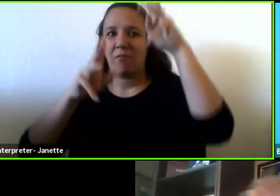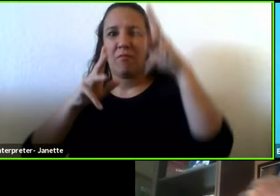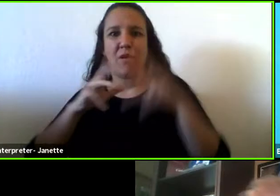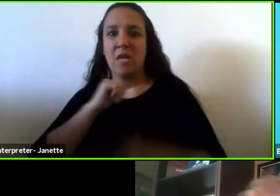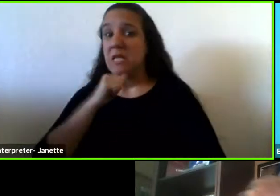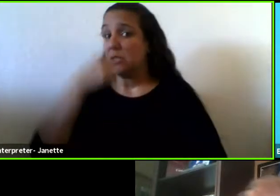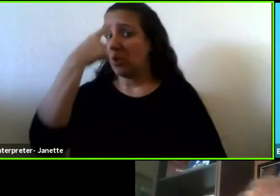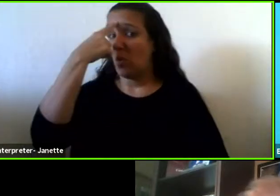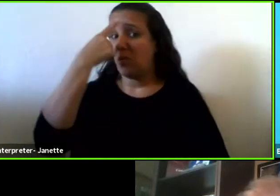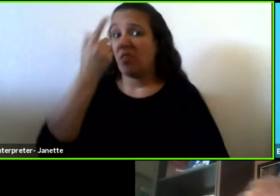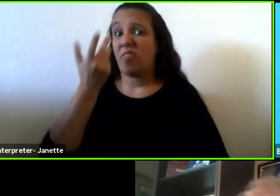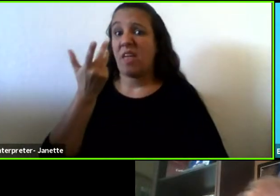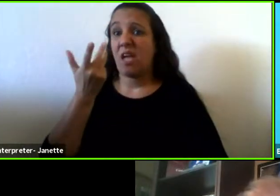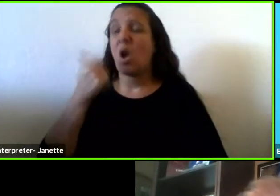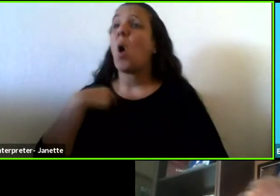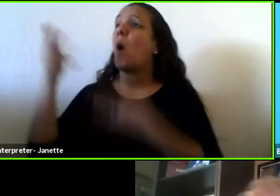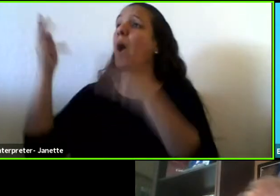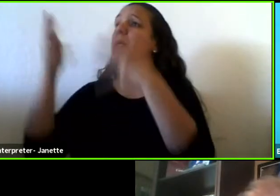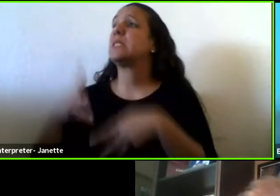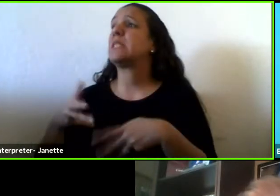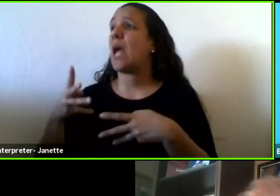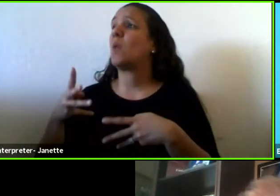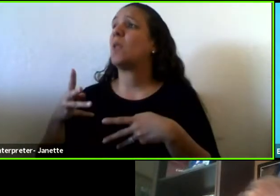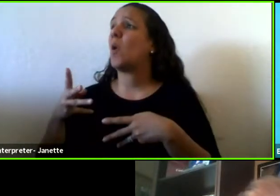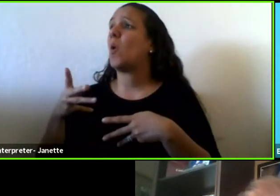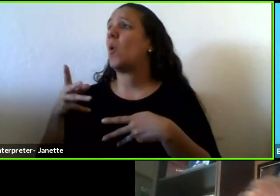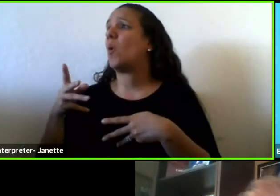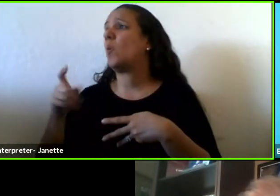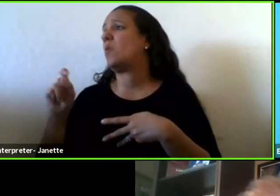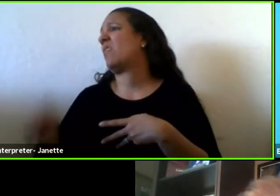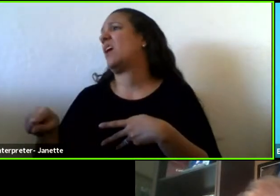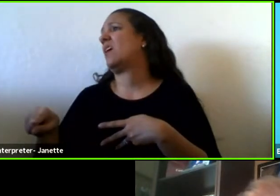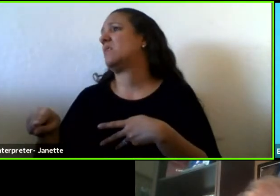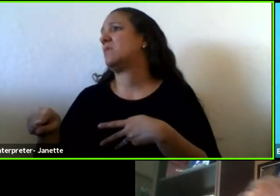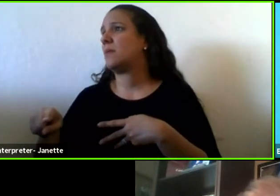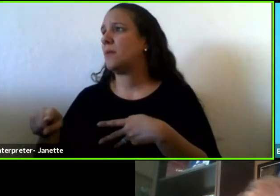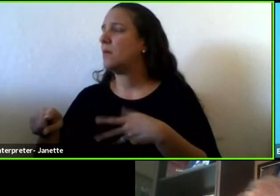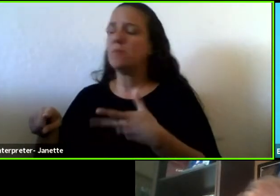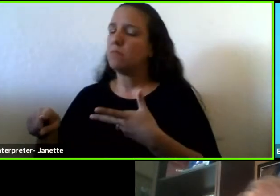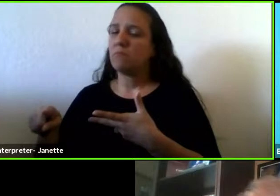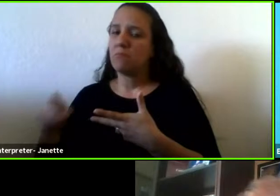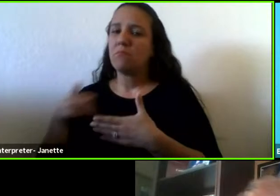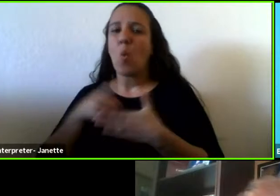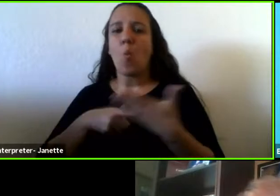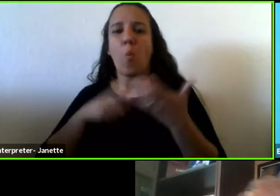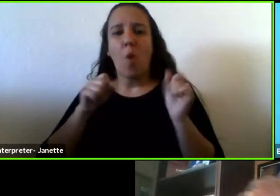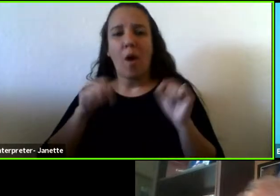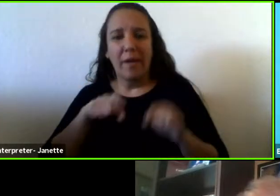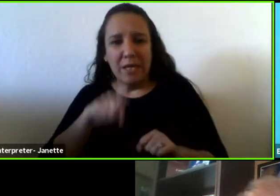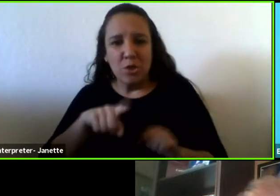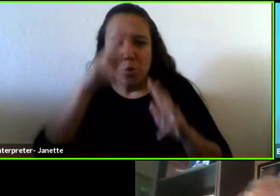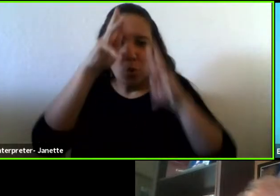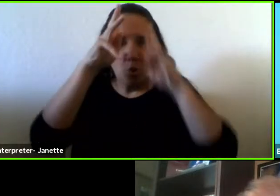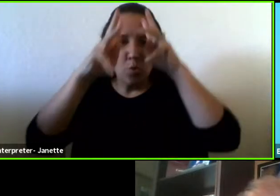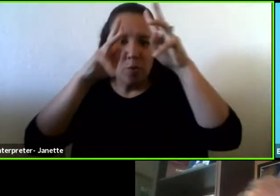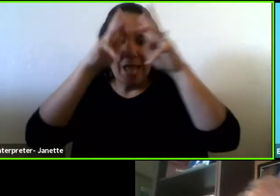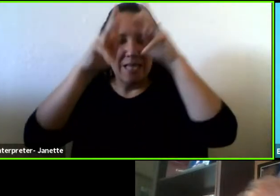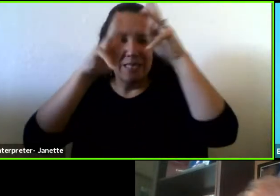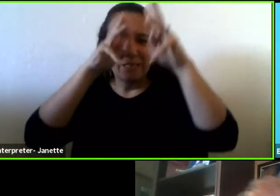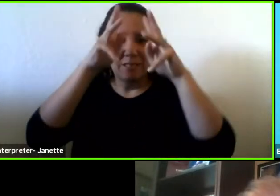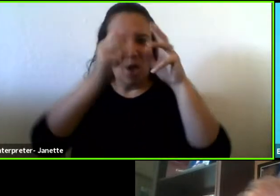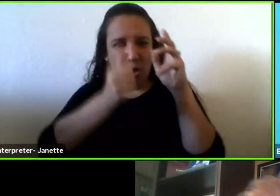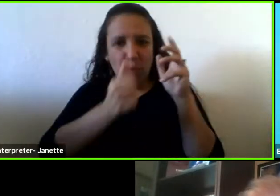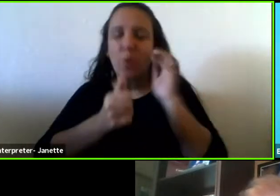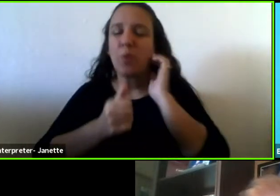oh, listen, I'm just going to go ahead and download and use XYZ. What can you create, and how can you actually have that conversation? That's why I think it's